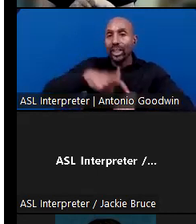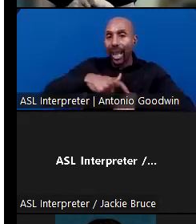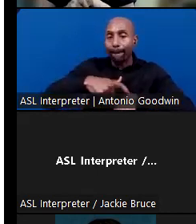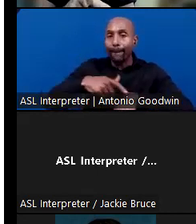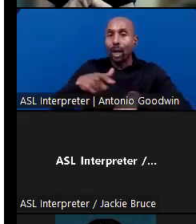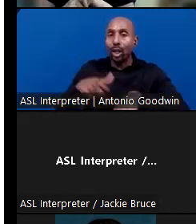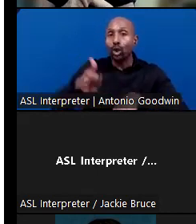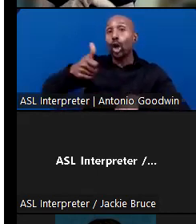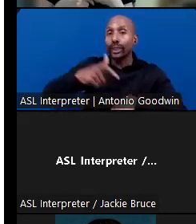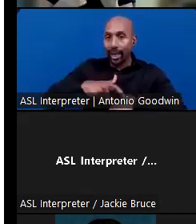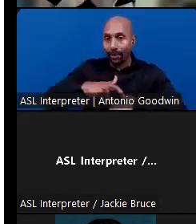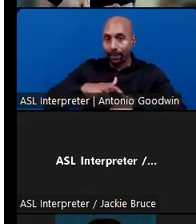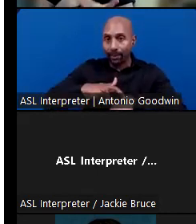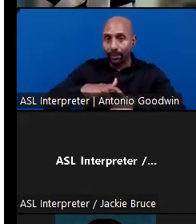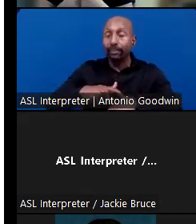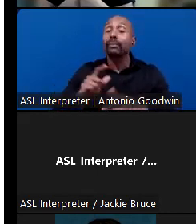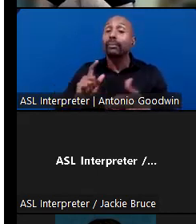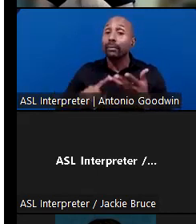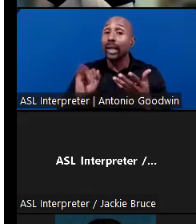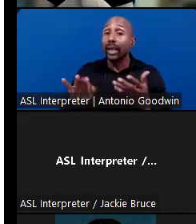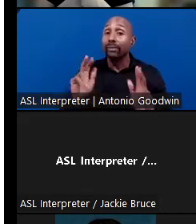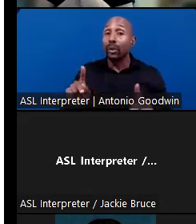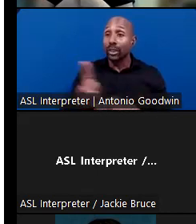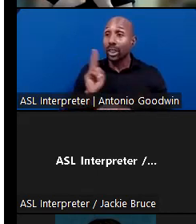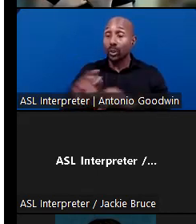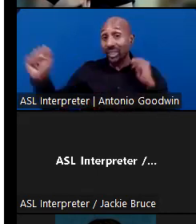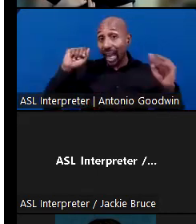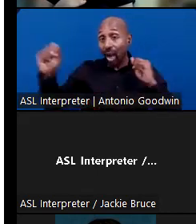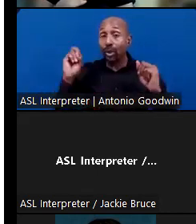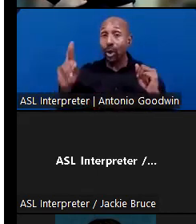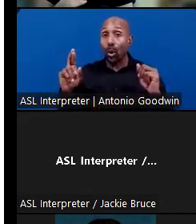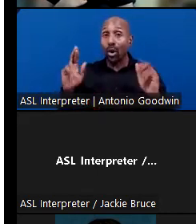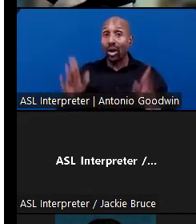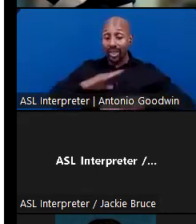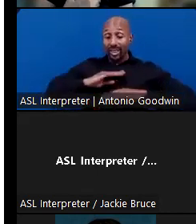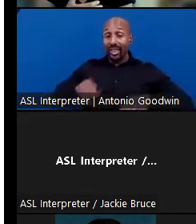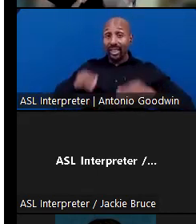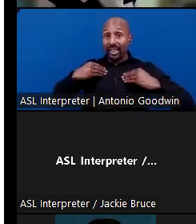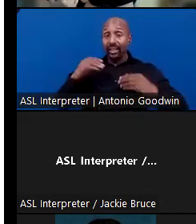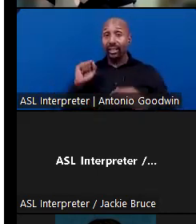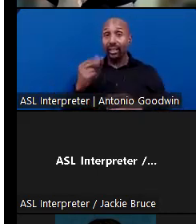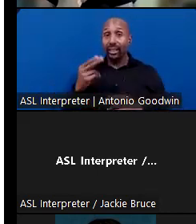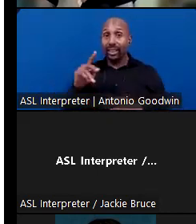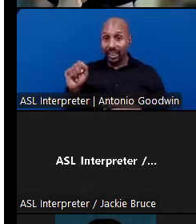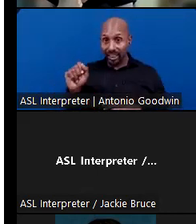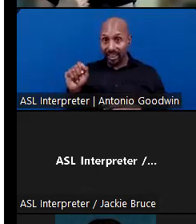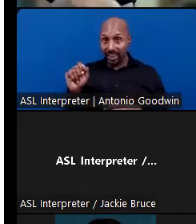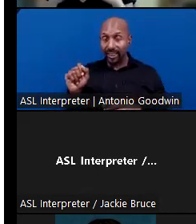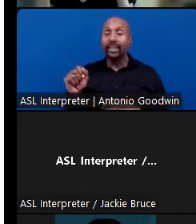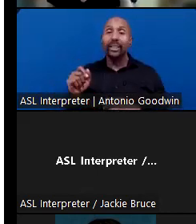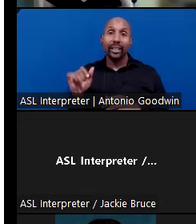sheets and towels that the other person has been using. And one person always has to have monkeypox to give it to somebody